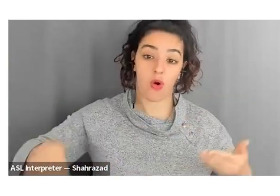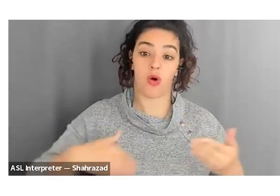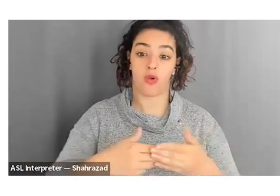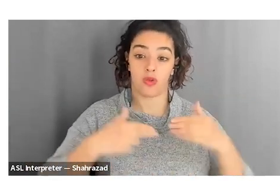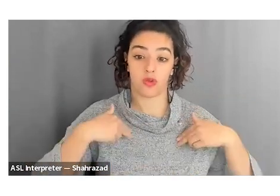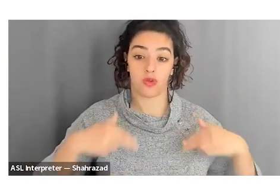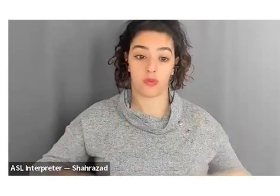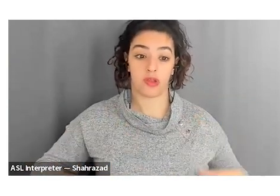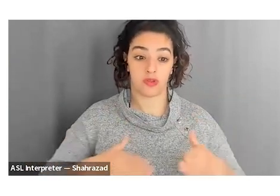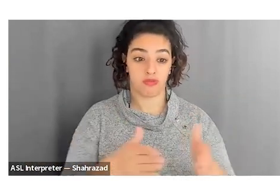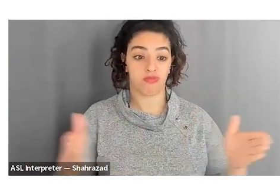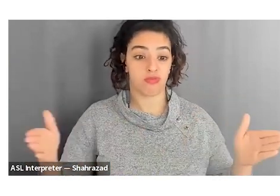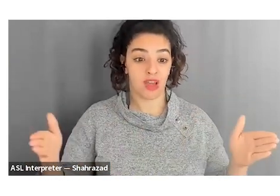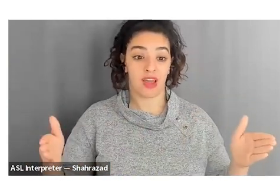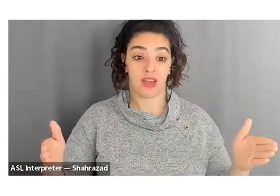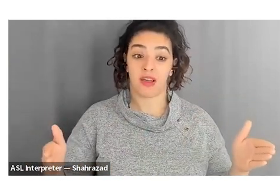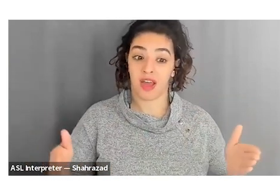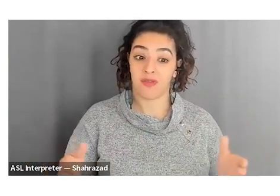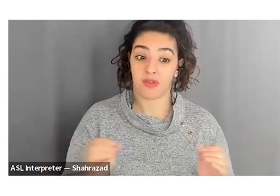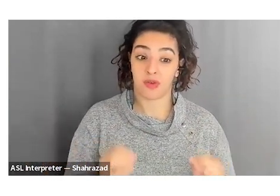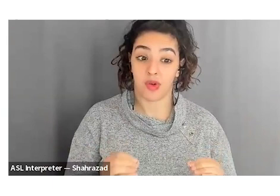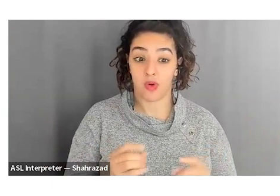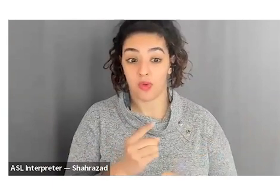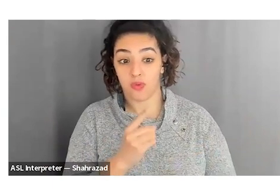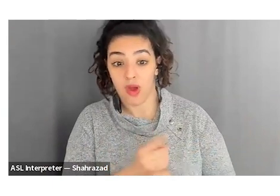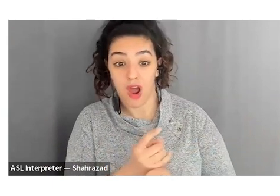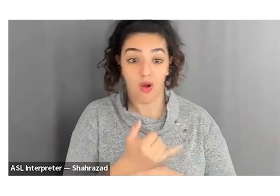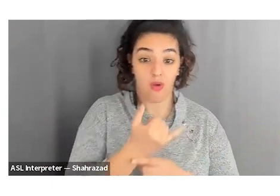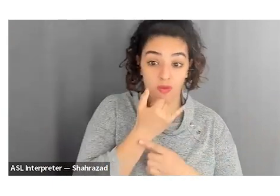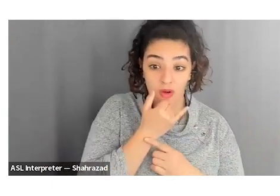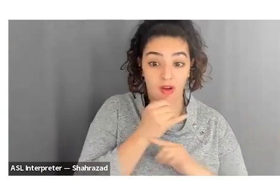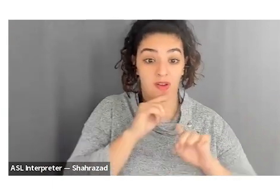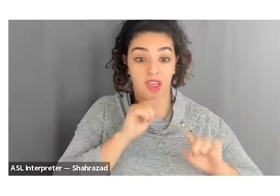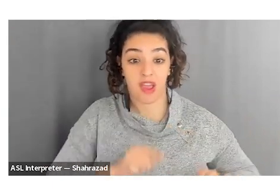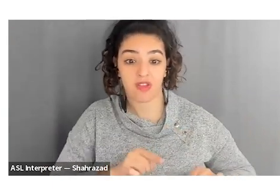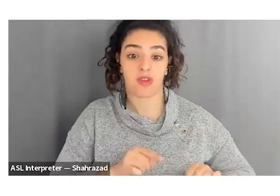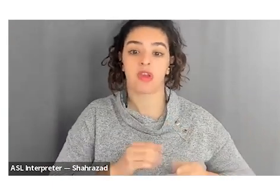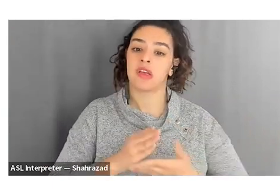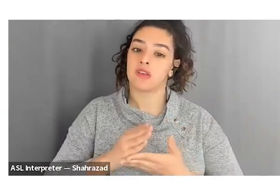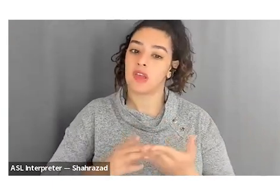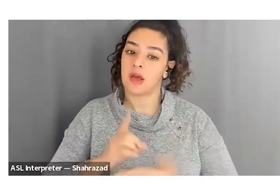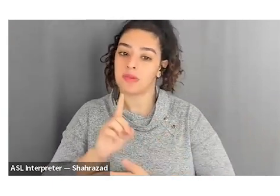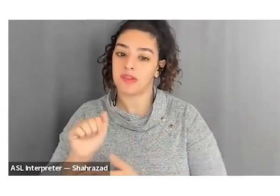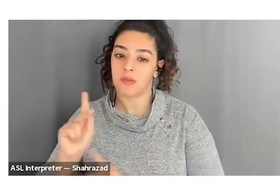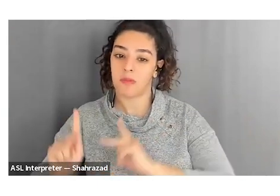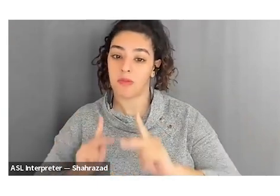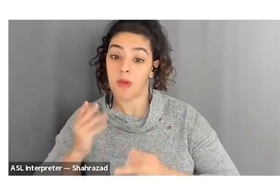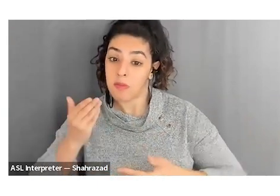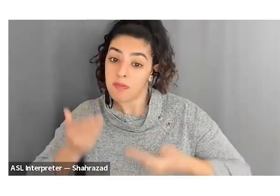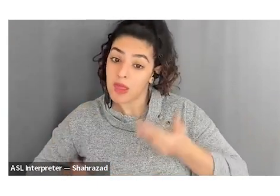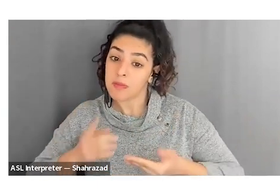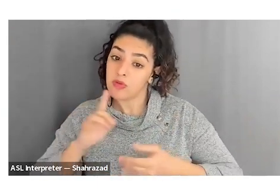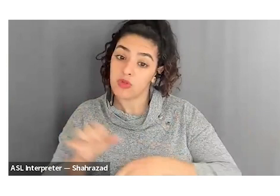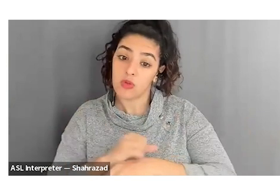wrong answer, and for some disabled people, they may be asexual, whether you like it or not, and other disabled